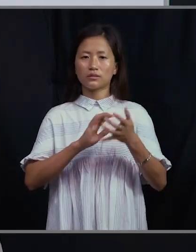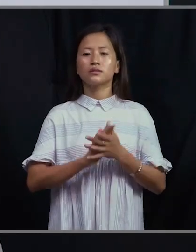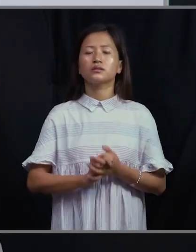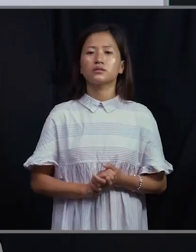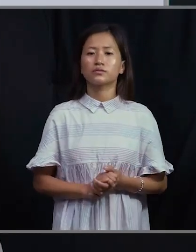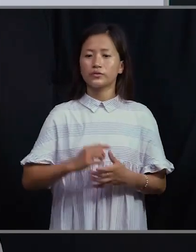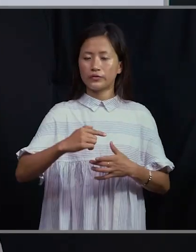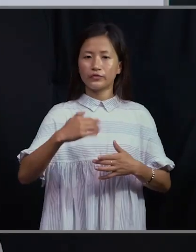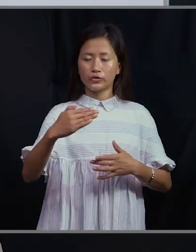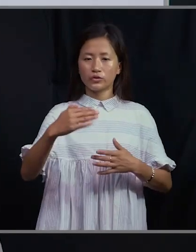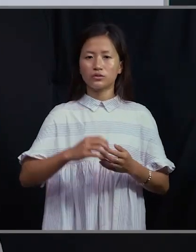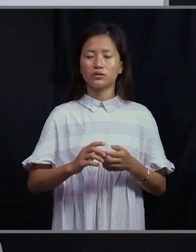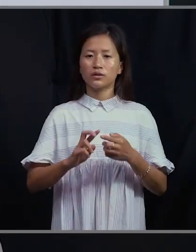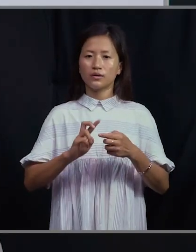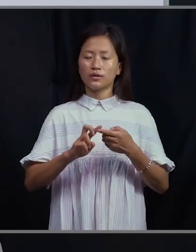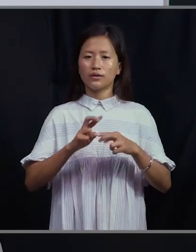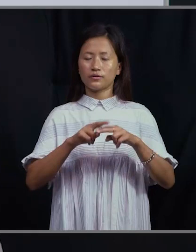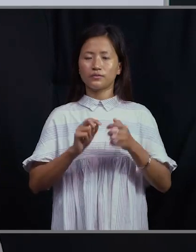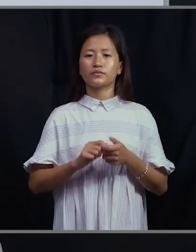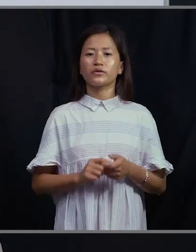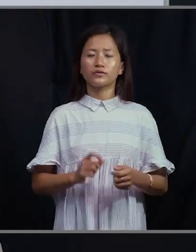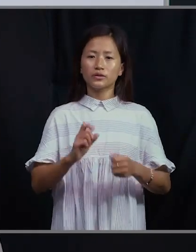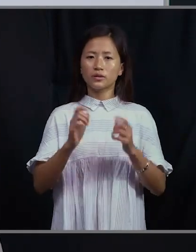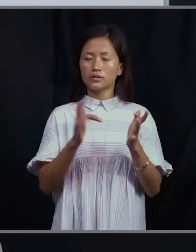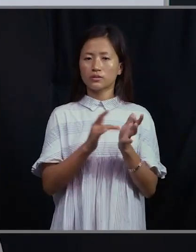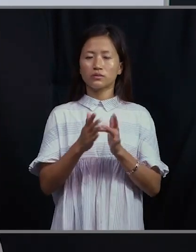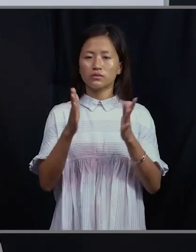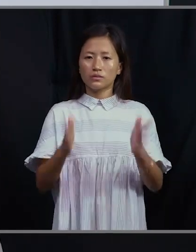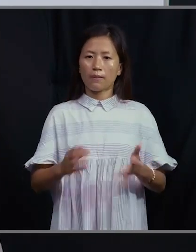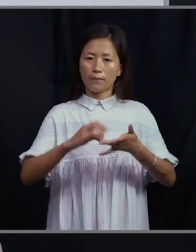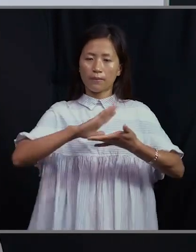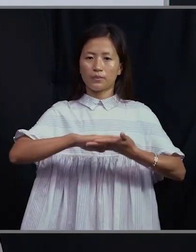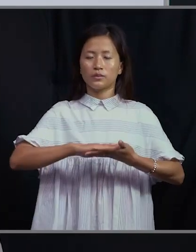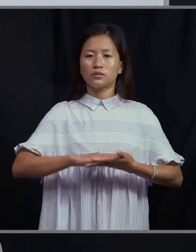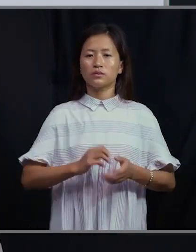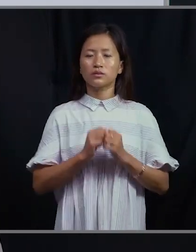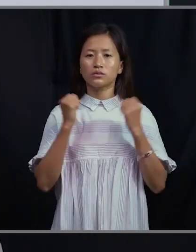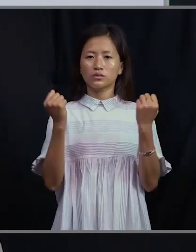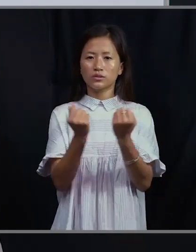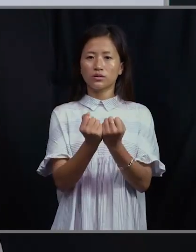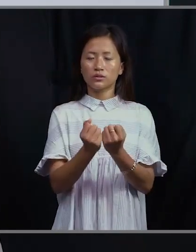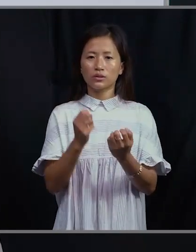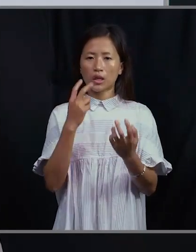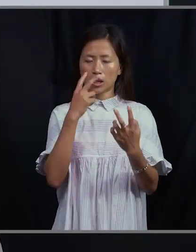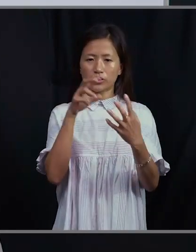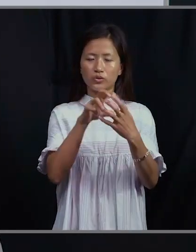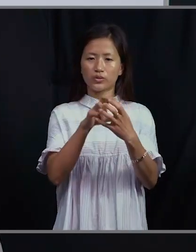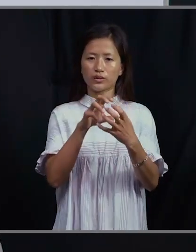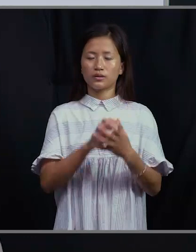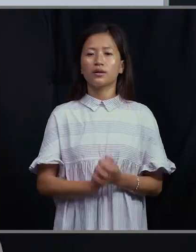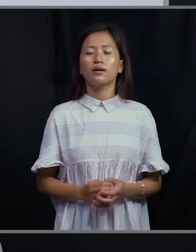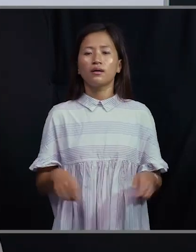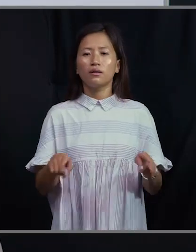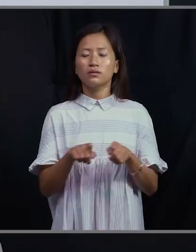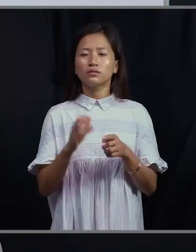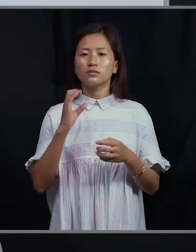the essential features of Christian marriage. Okay, the first is the social contract and sacrament, which means